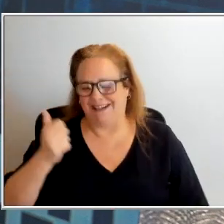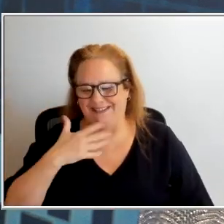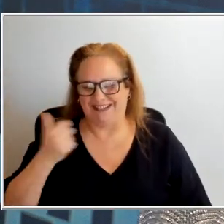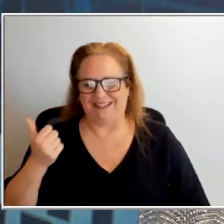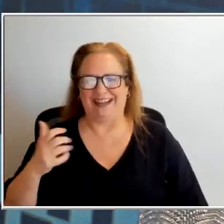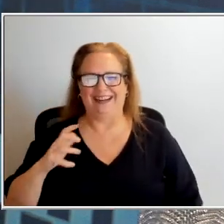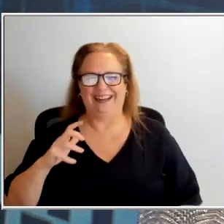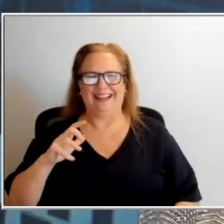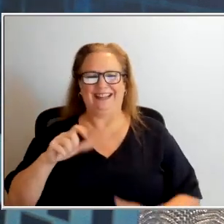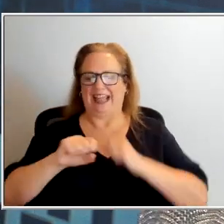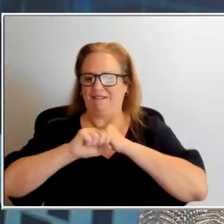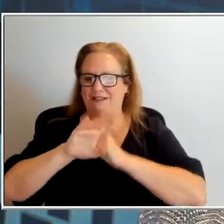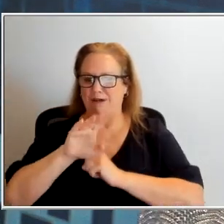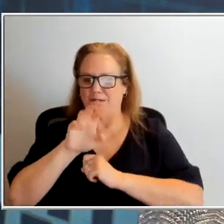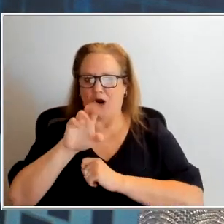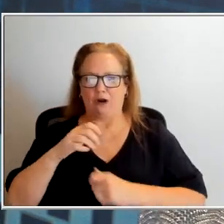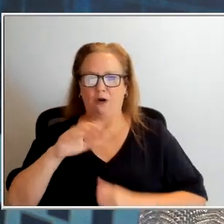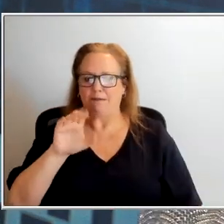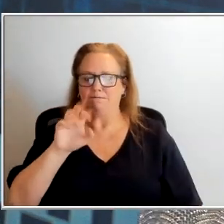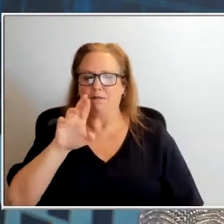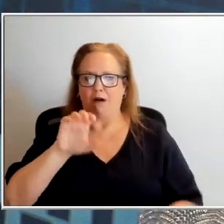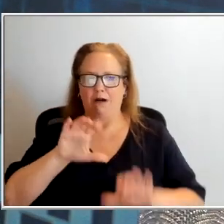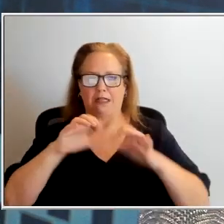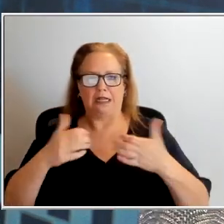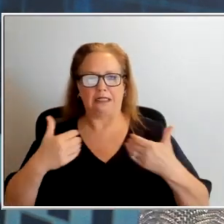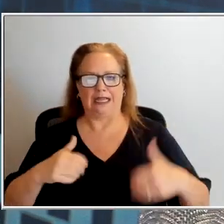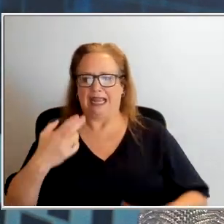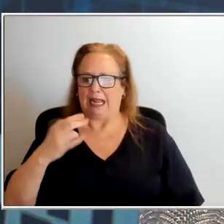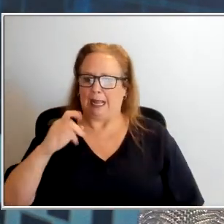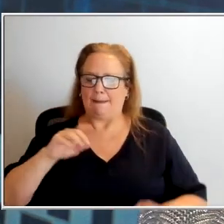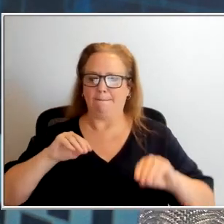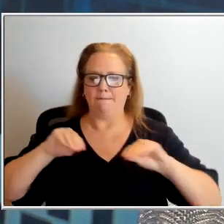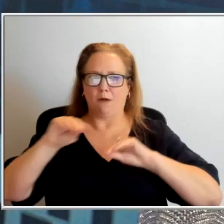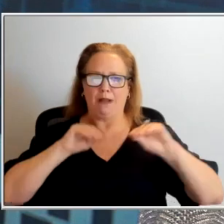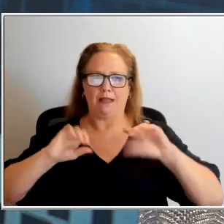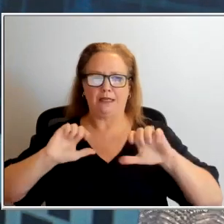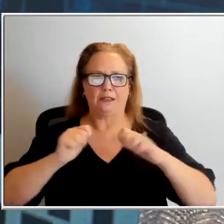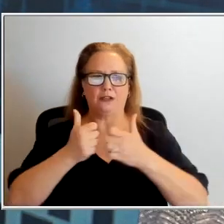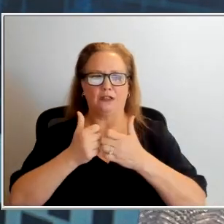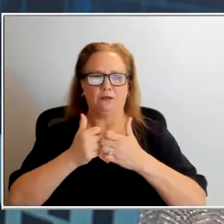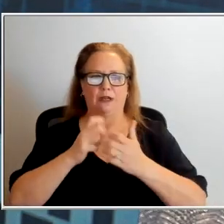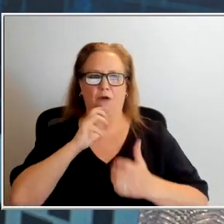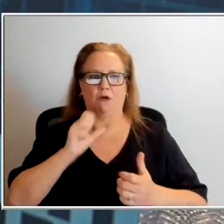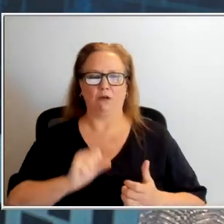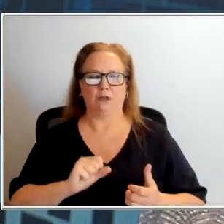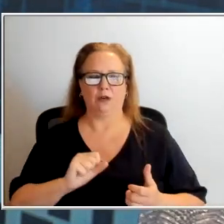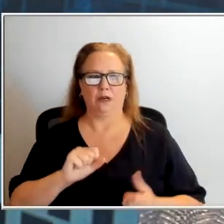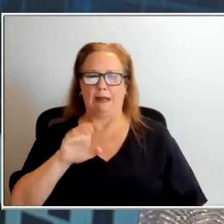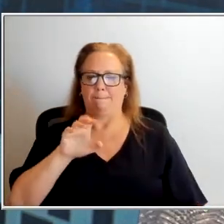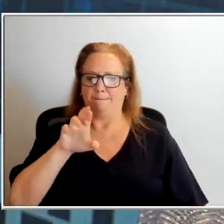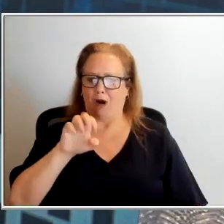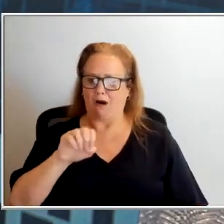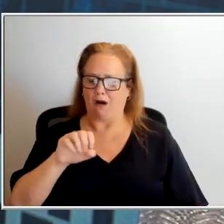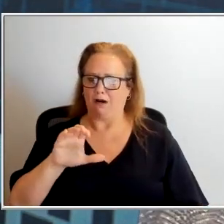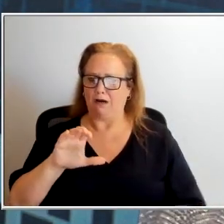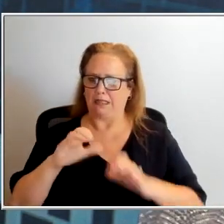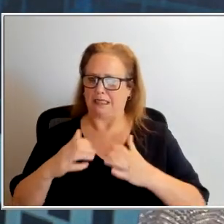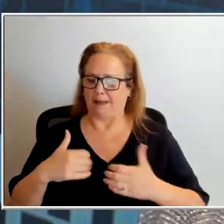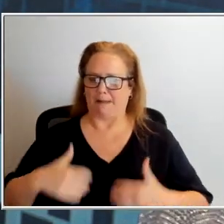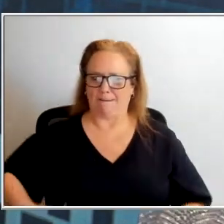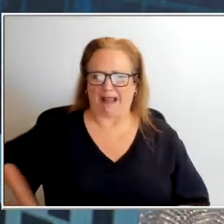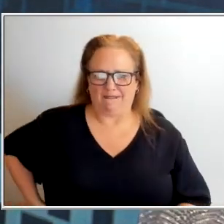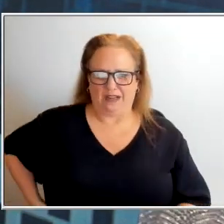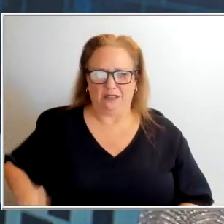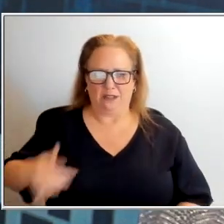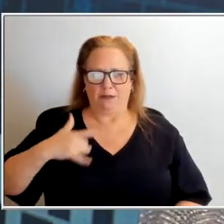advertisement all wrong. You need to be doing bar class because hip mobility is such a challenge as we get older, and getting your low back, I'm like, my back feels so much better.